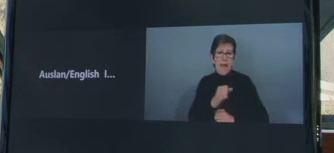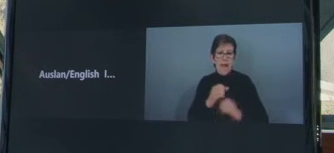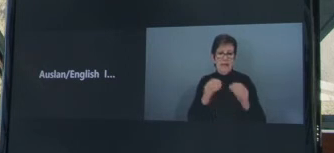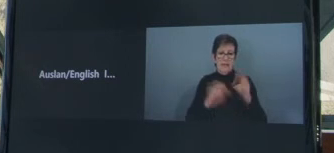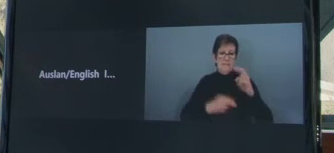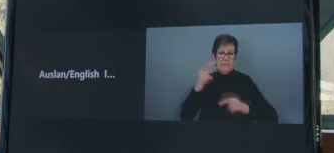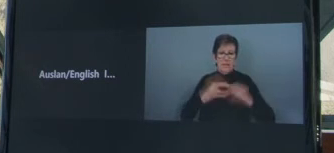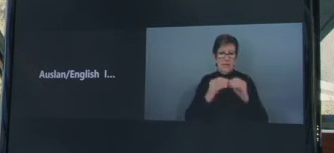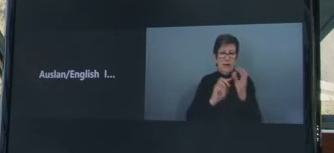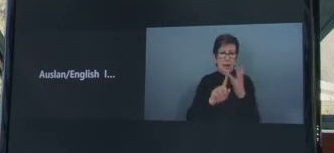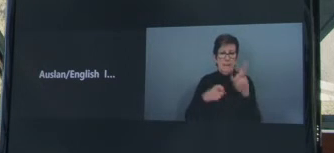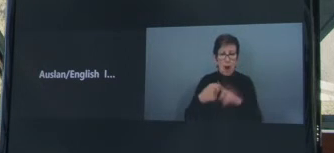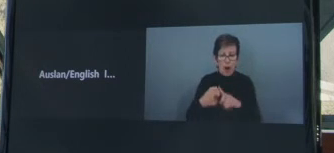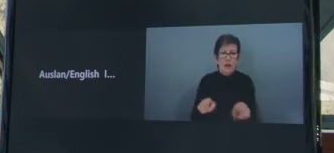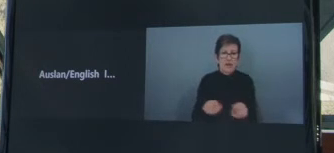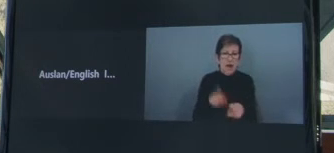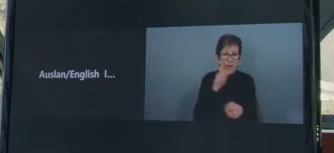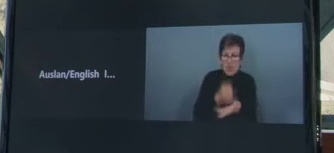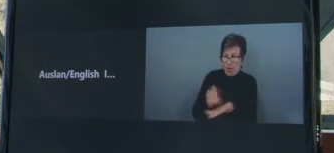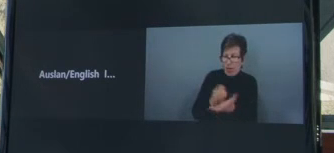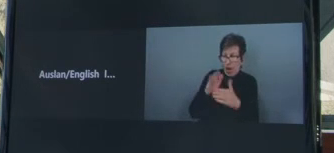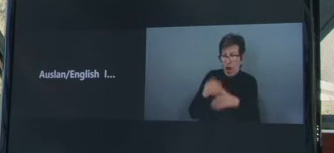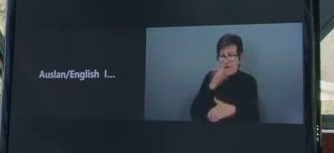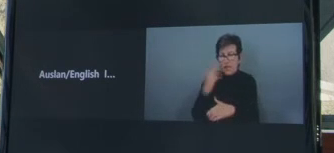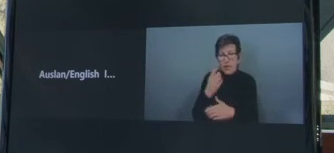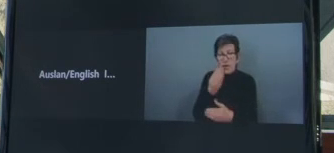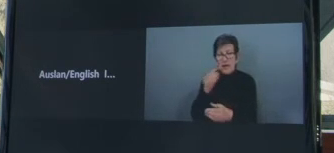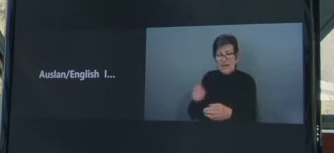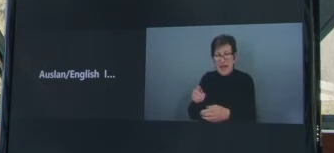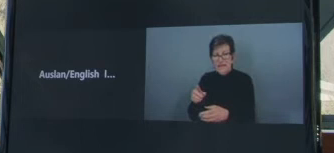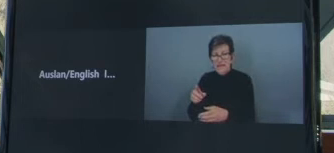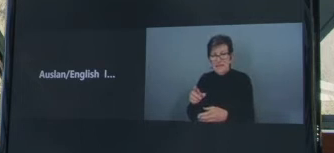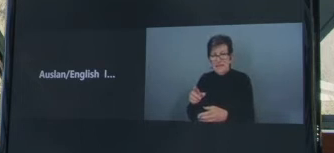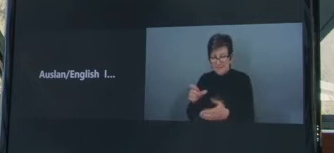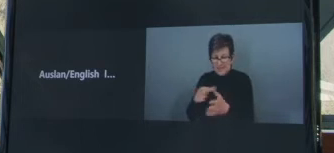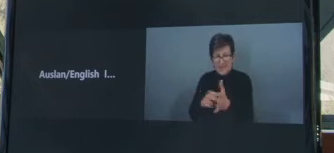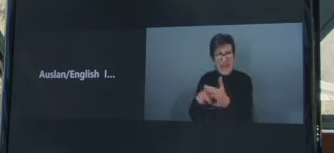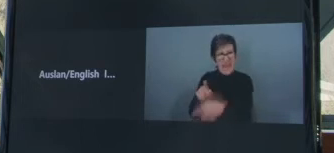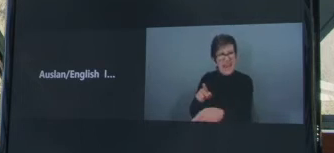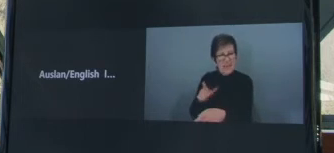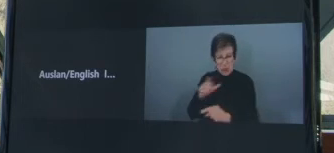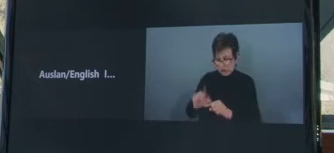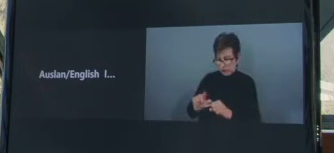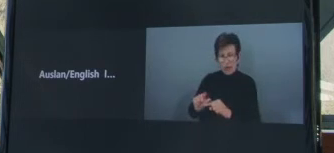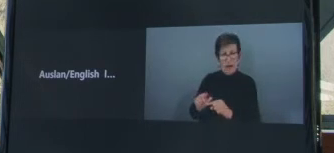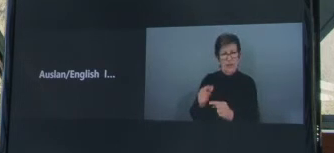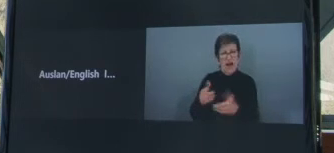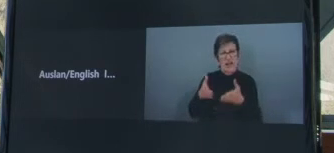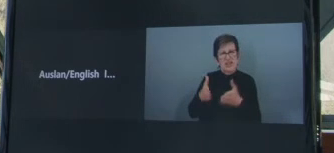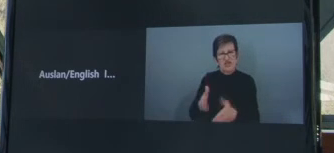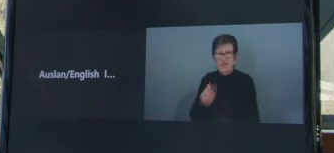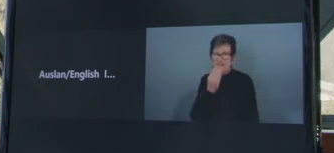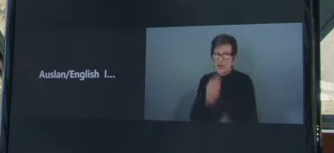to take into account all of the spices that elevate the plantain and